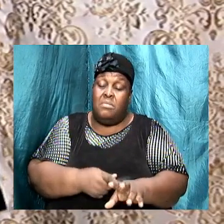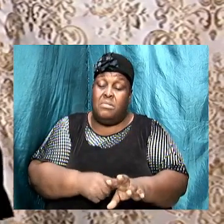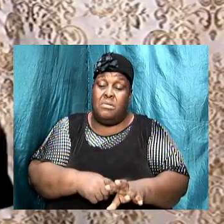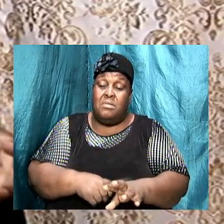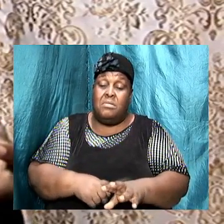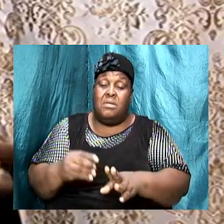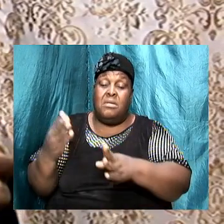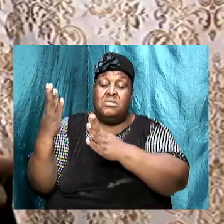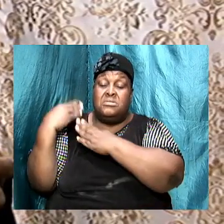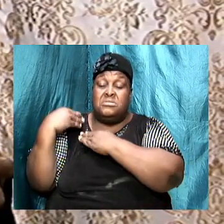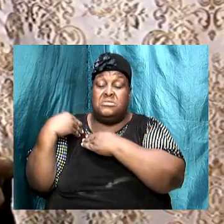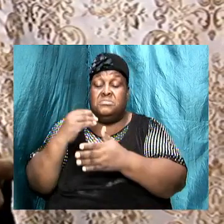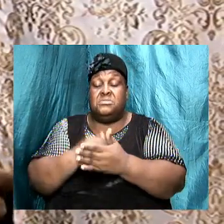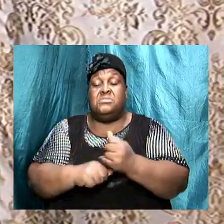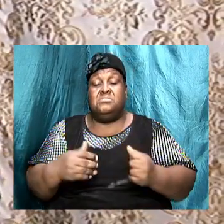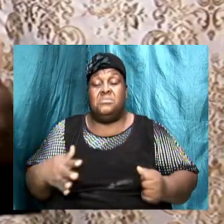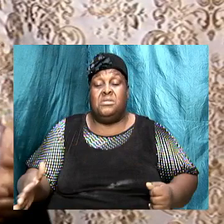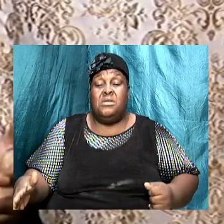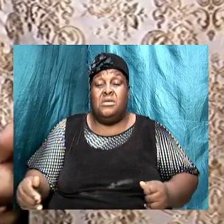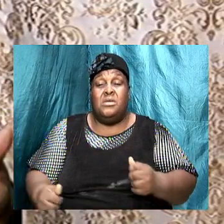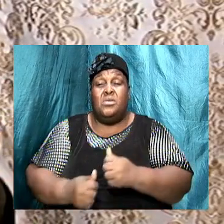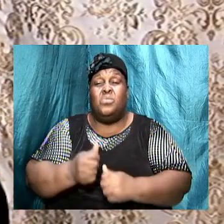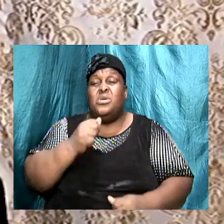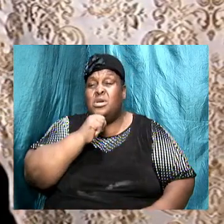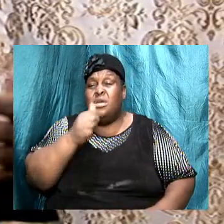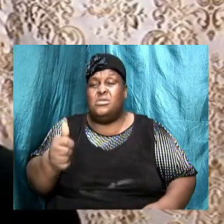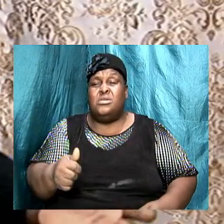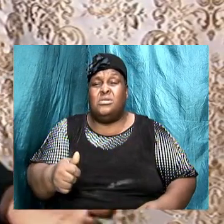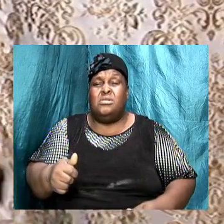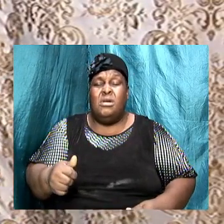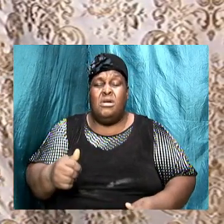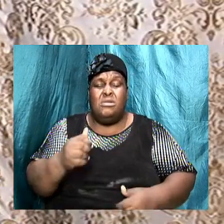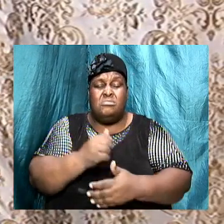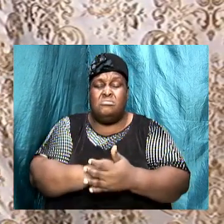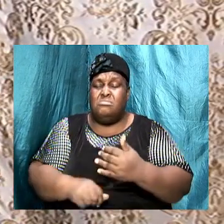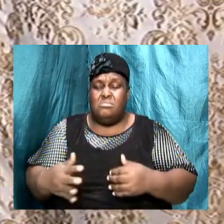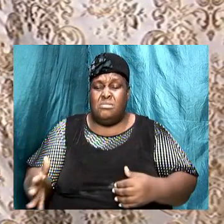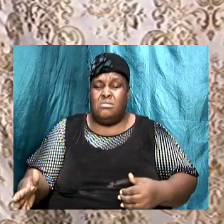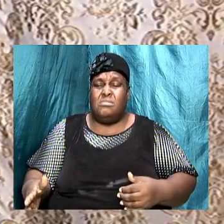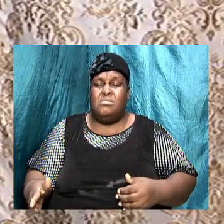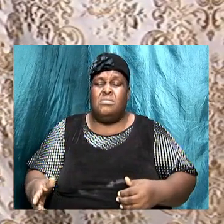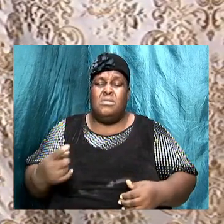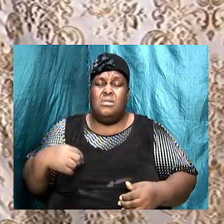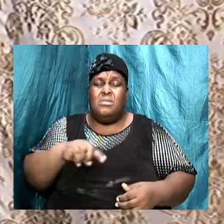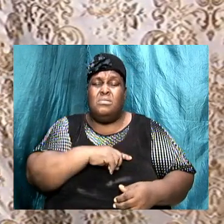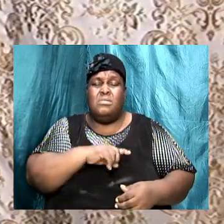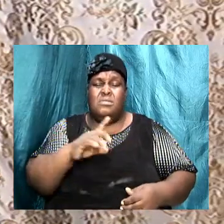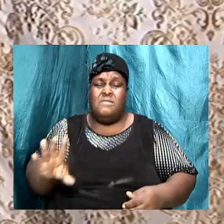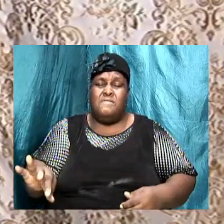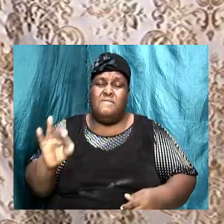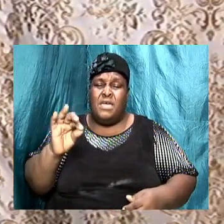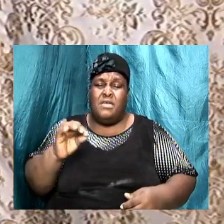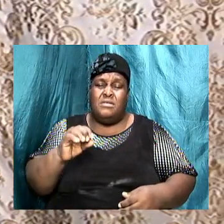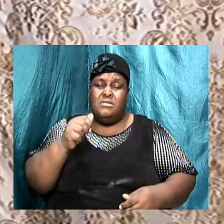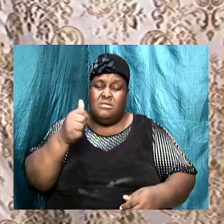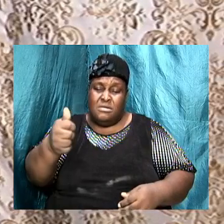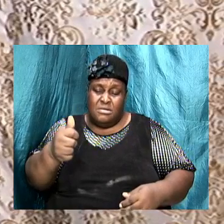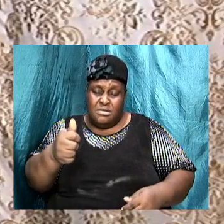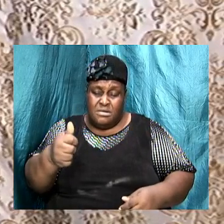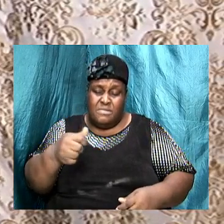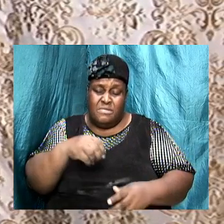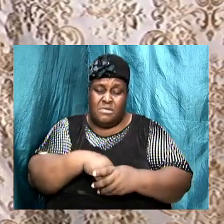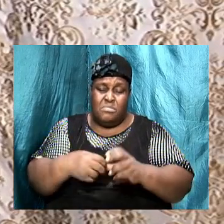accept something which is not something, we are going to find ourselves in problem, and we are going to find